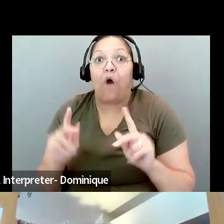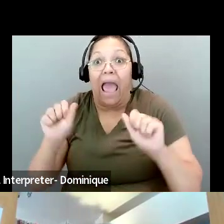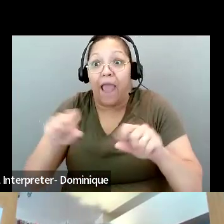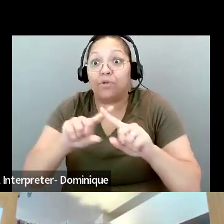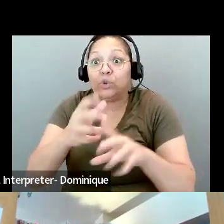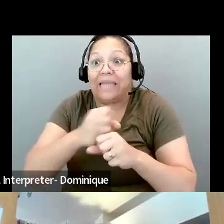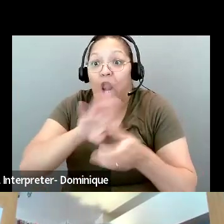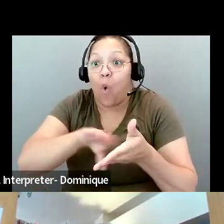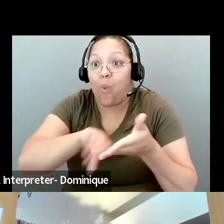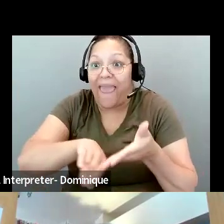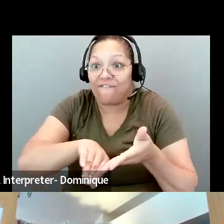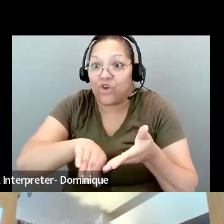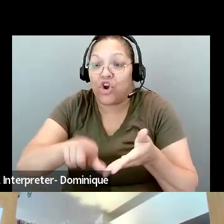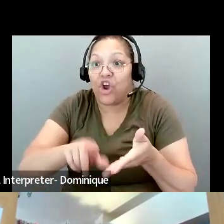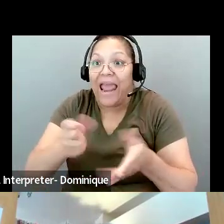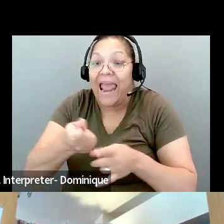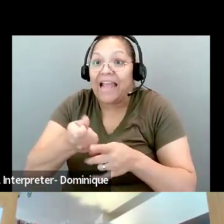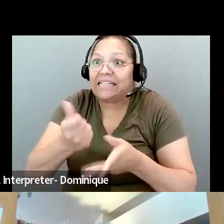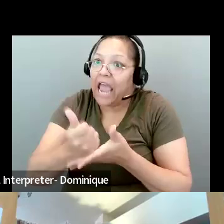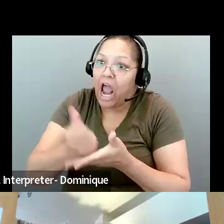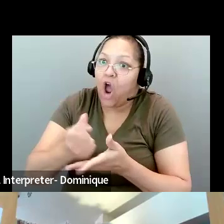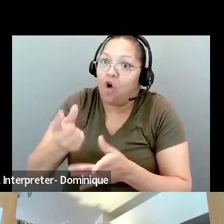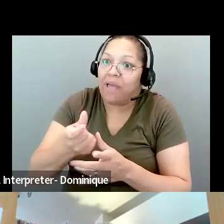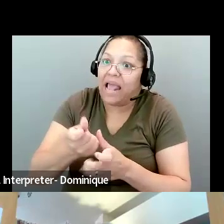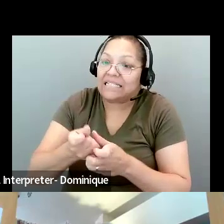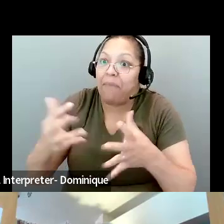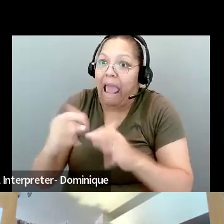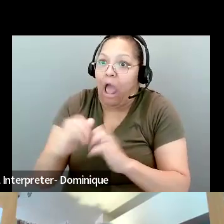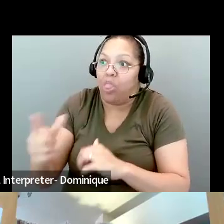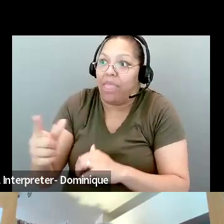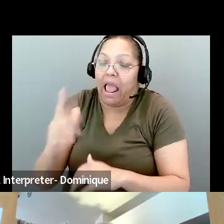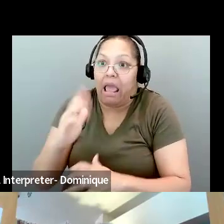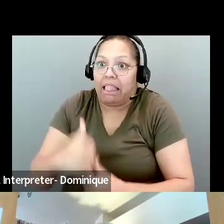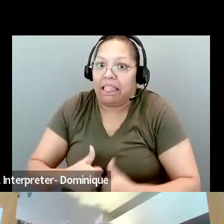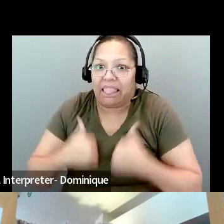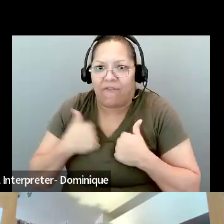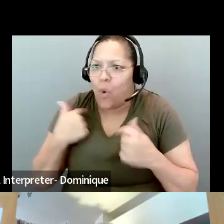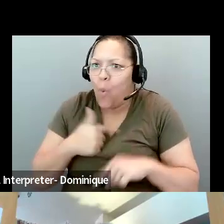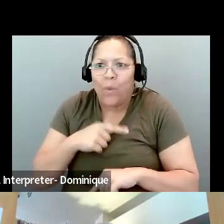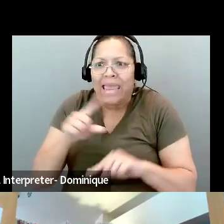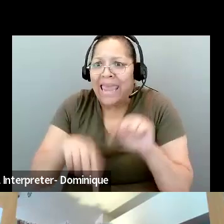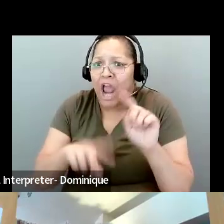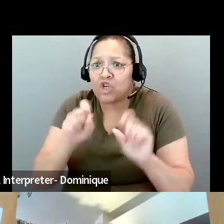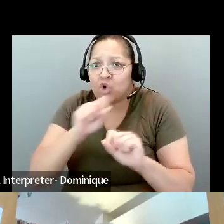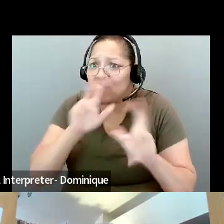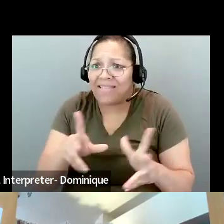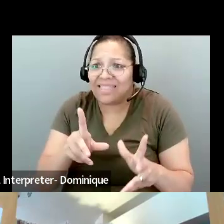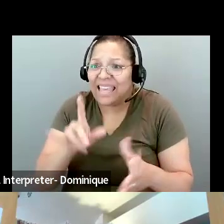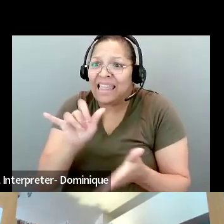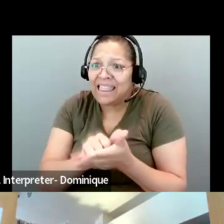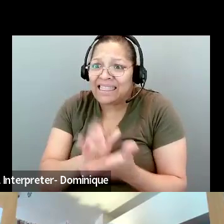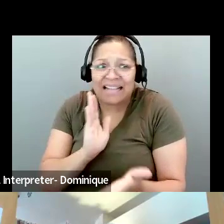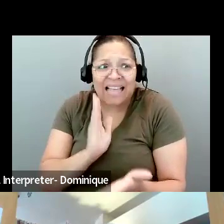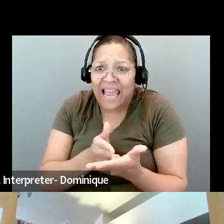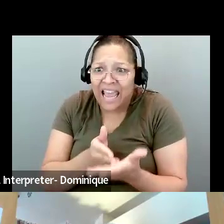help expand how they can live, we're not going to be able to do anything. So that is against the law.